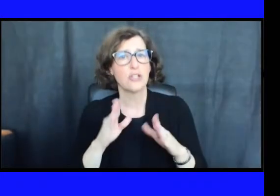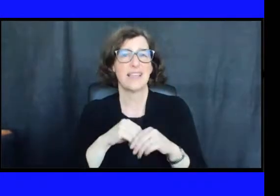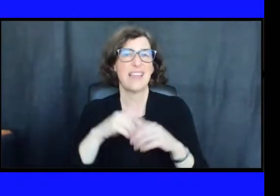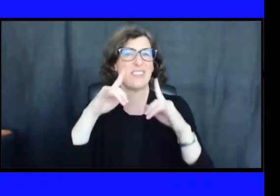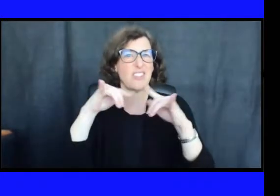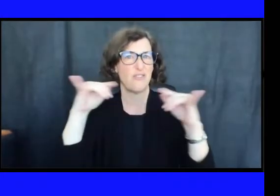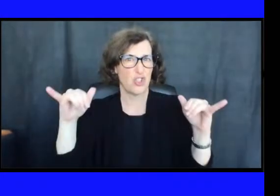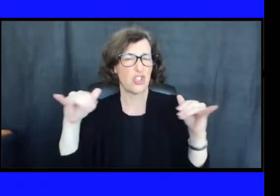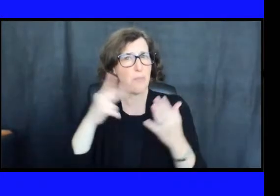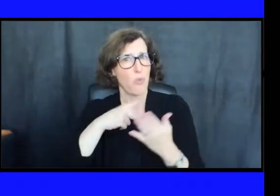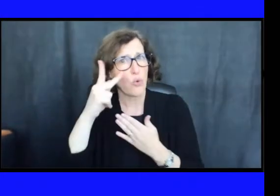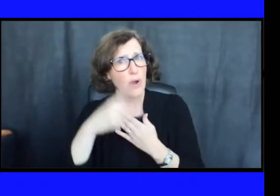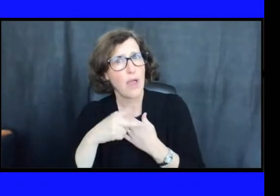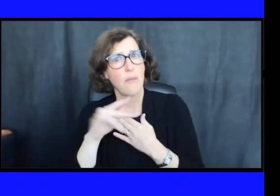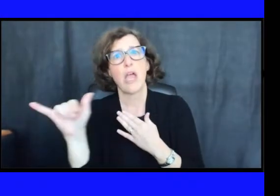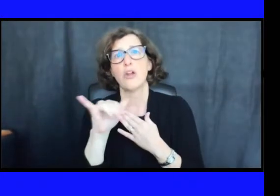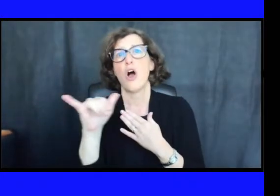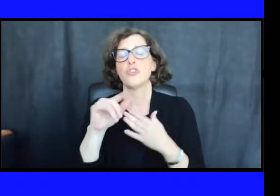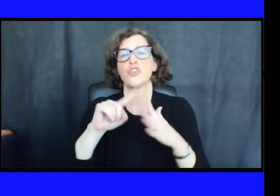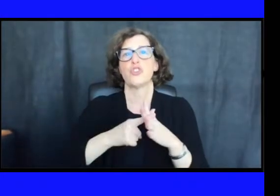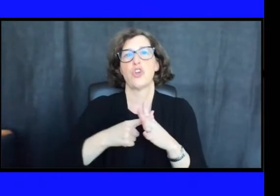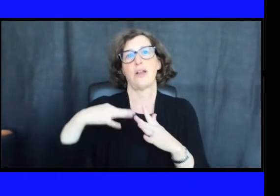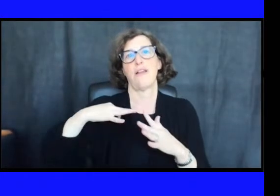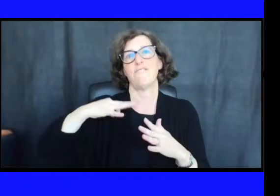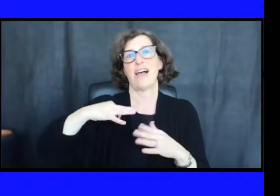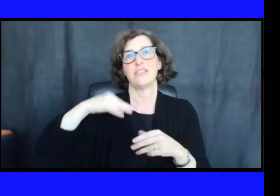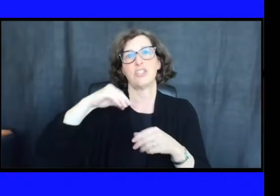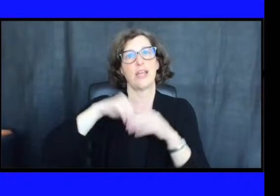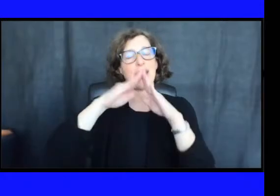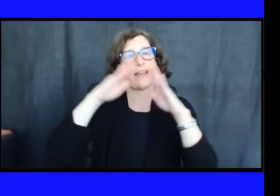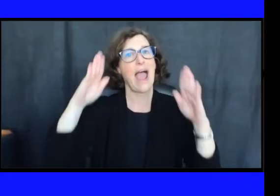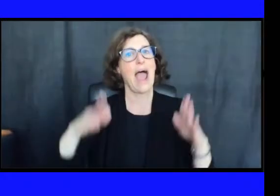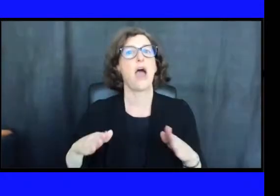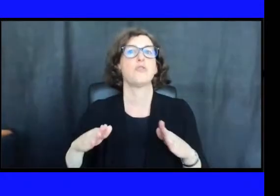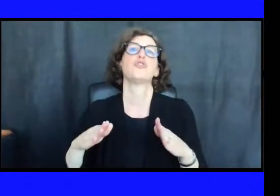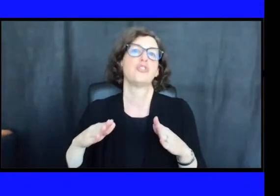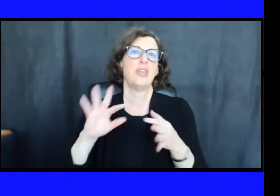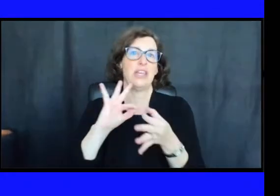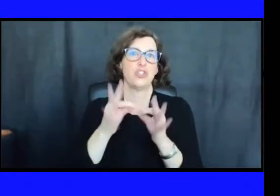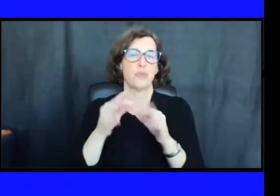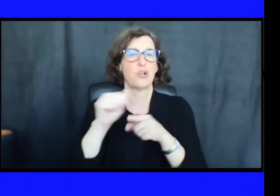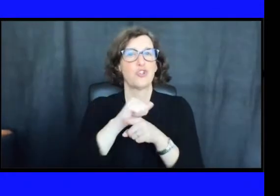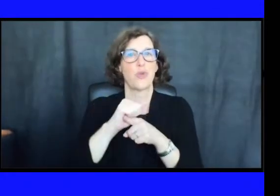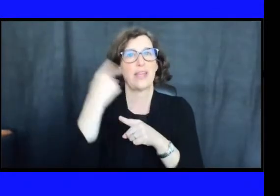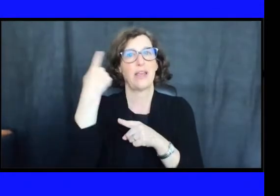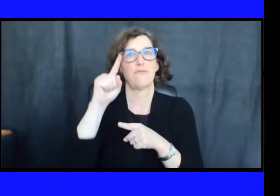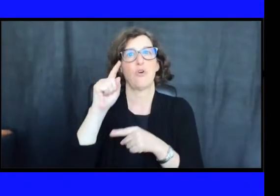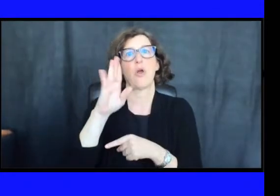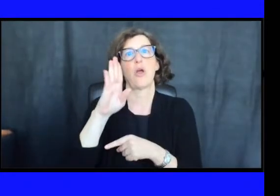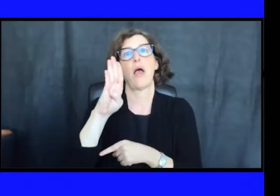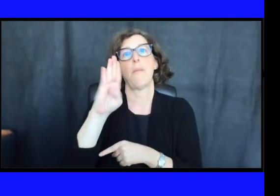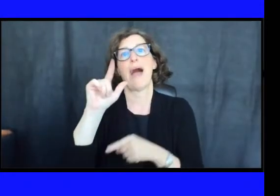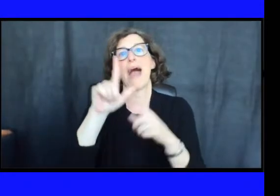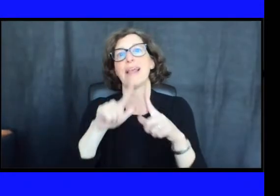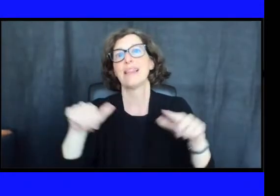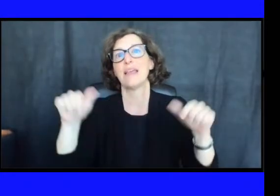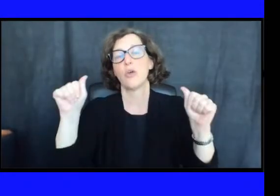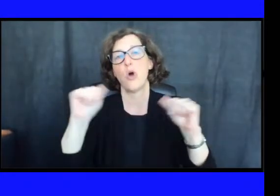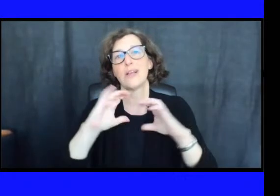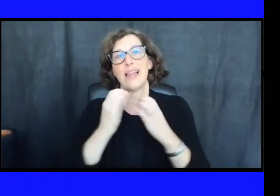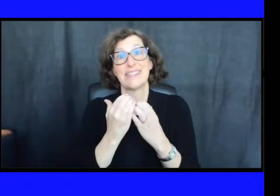to name a few. And there were over 26,000 training completions for Cycle 4 sexual harassment